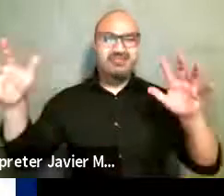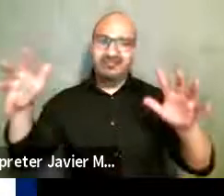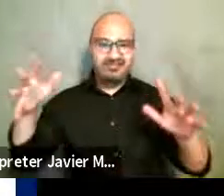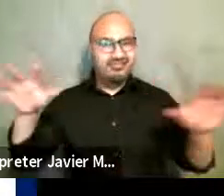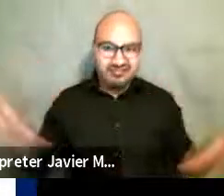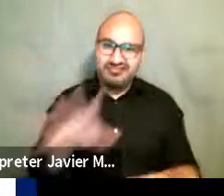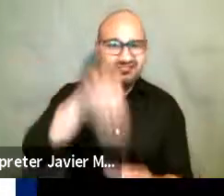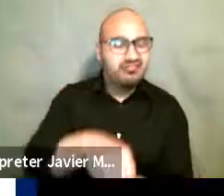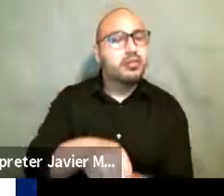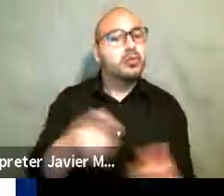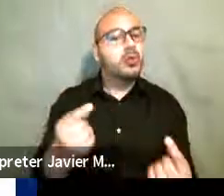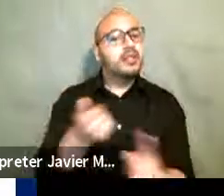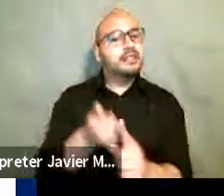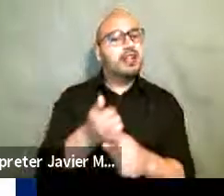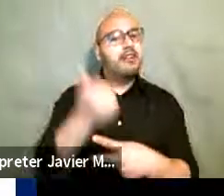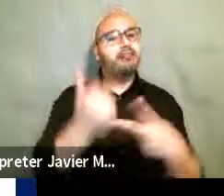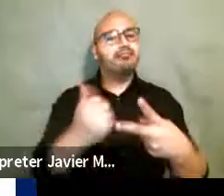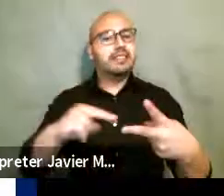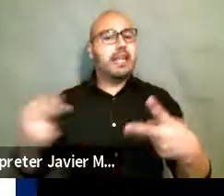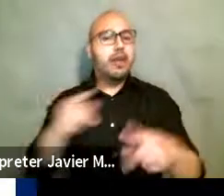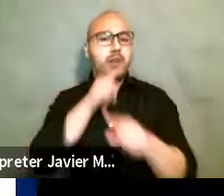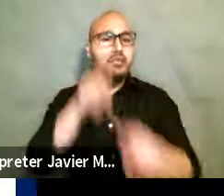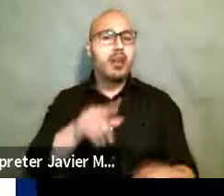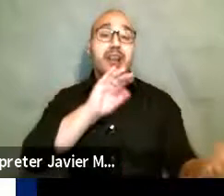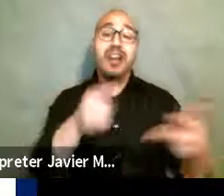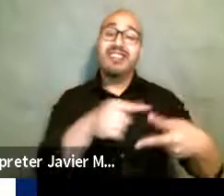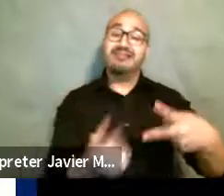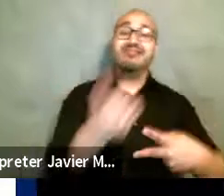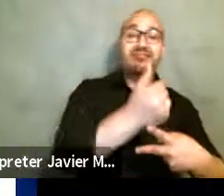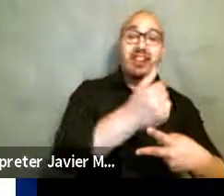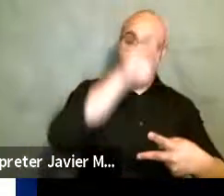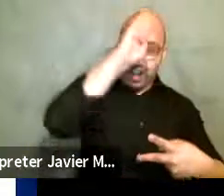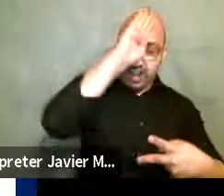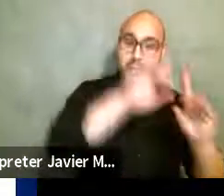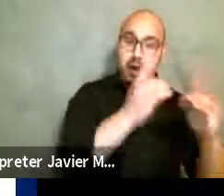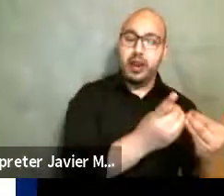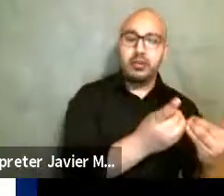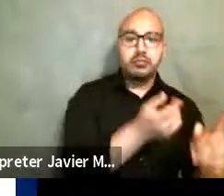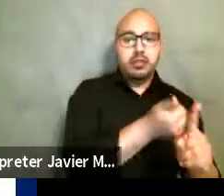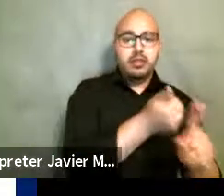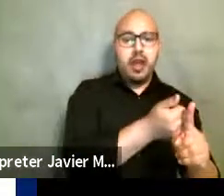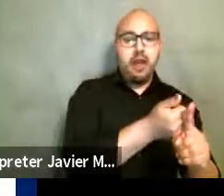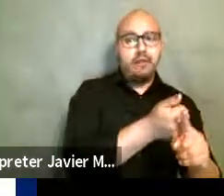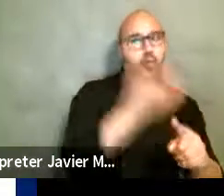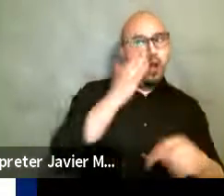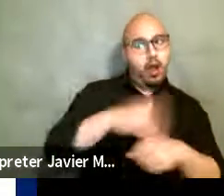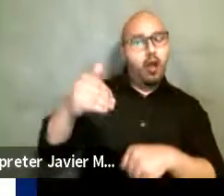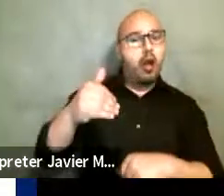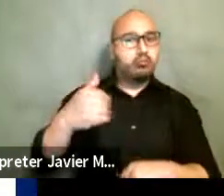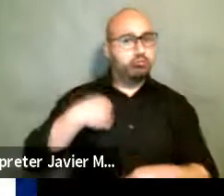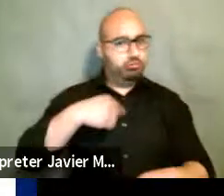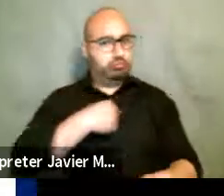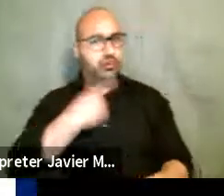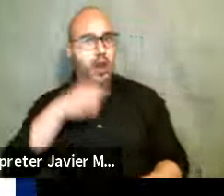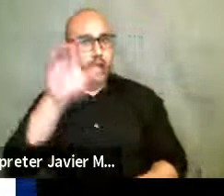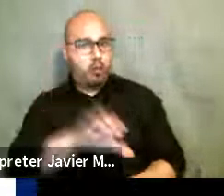kind of serve as second responders to the fire department. The fire department will call the Red Cross when there has been a home fire